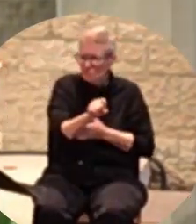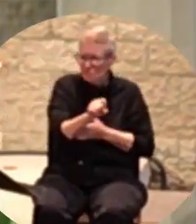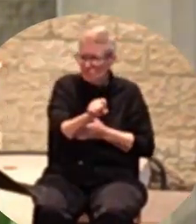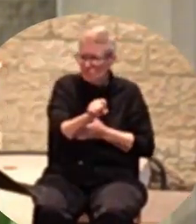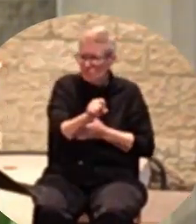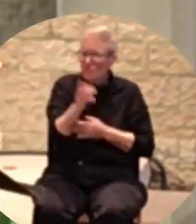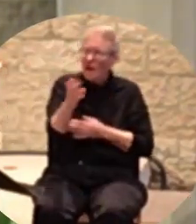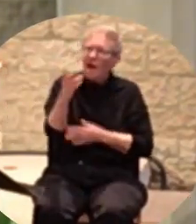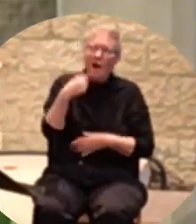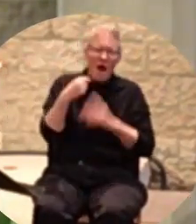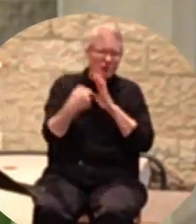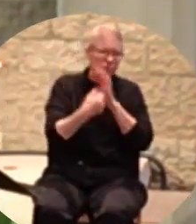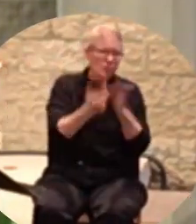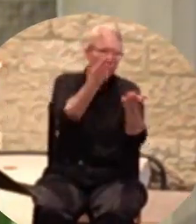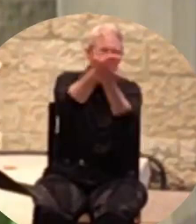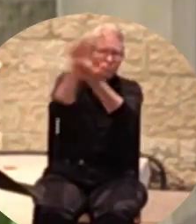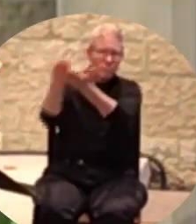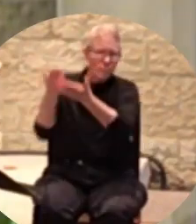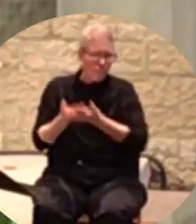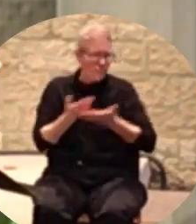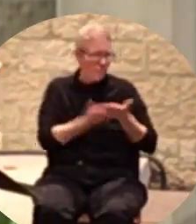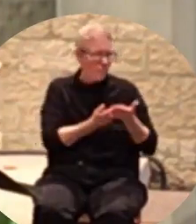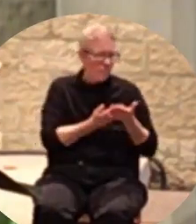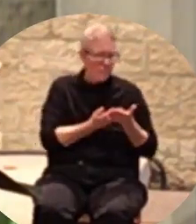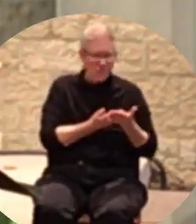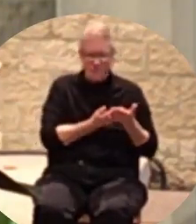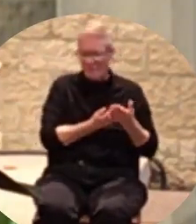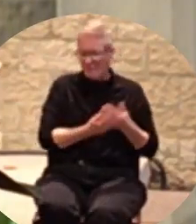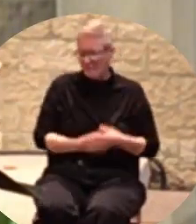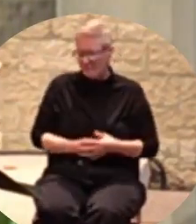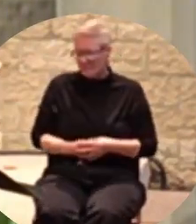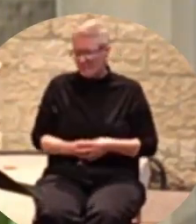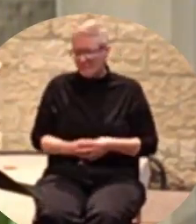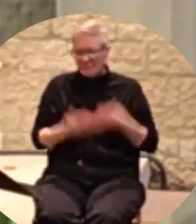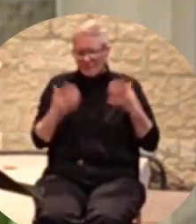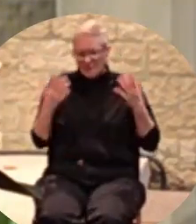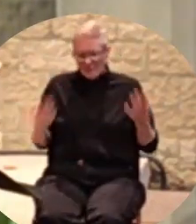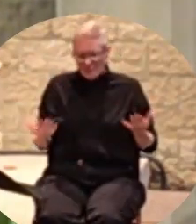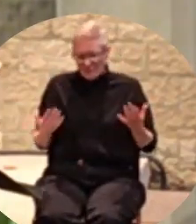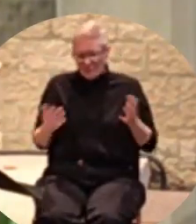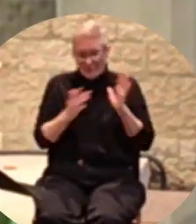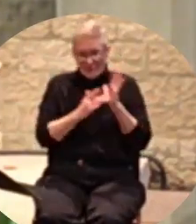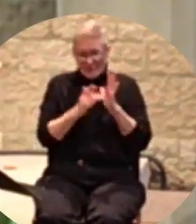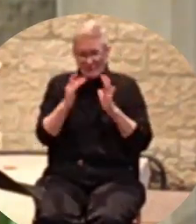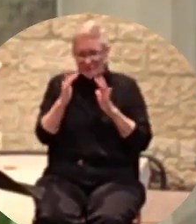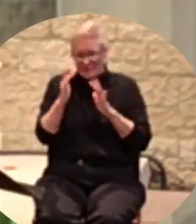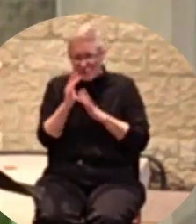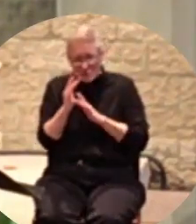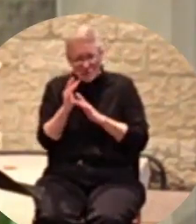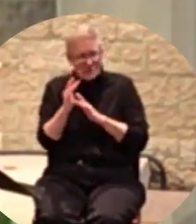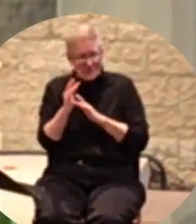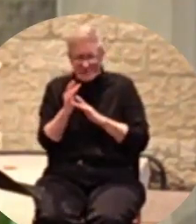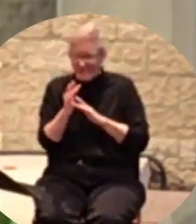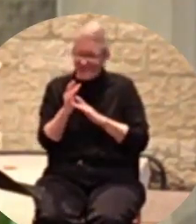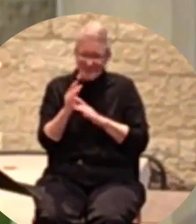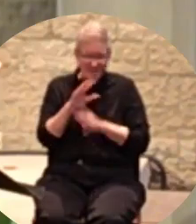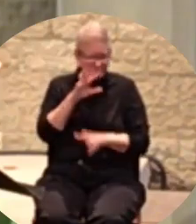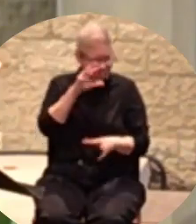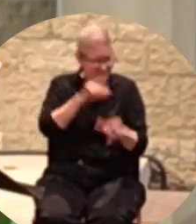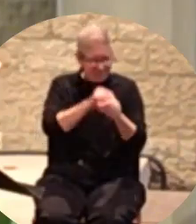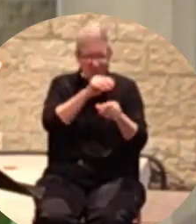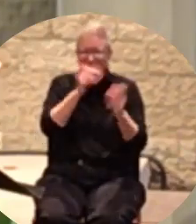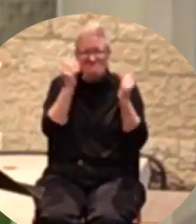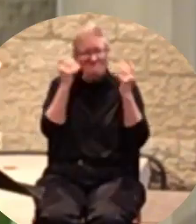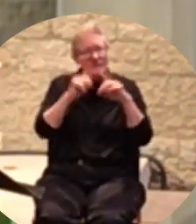it." Wow. Jesus, obviously, the resurrection is portrayed in so many different stories in the